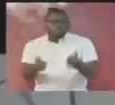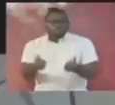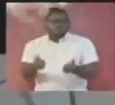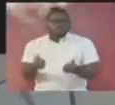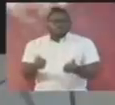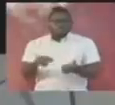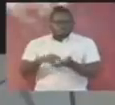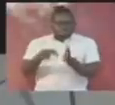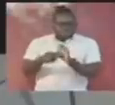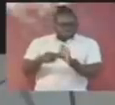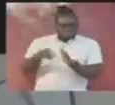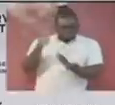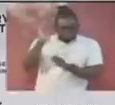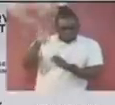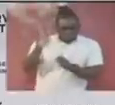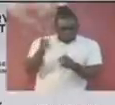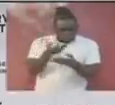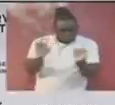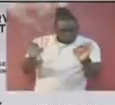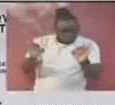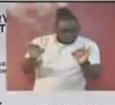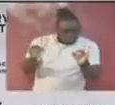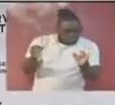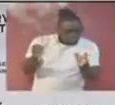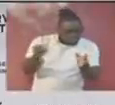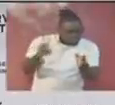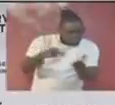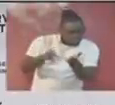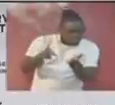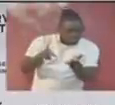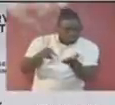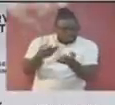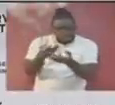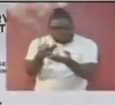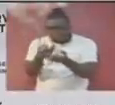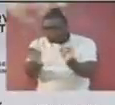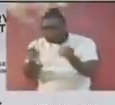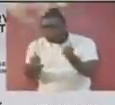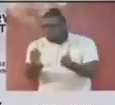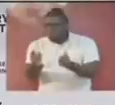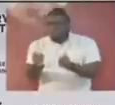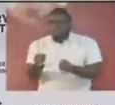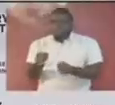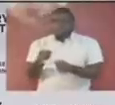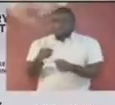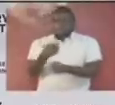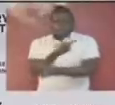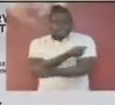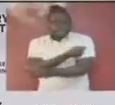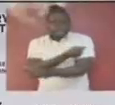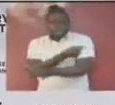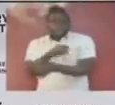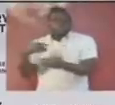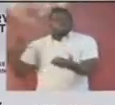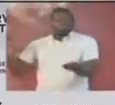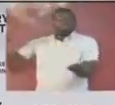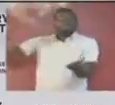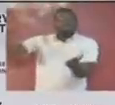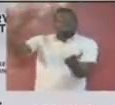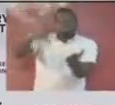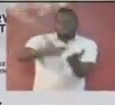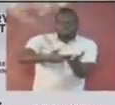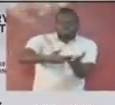Pardon me? Okay. So when the vaccines reach the private sector in the second part